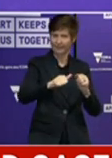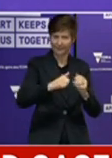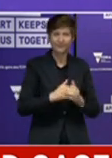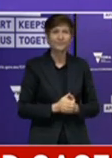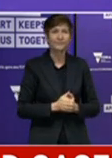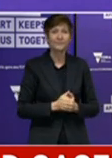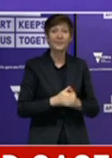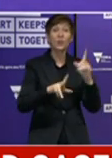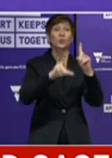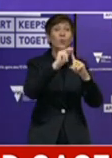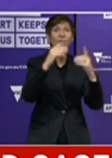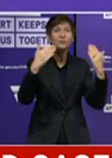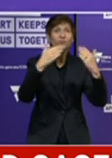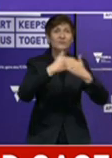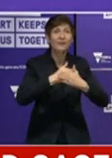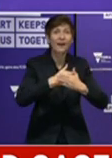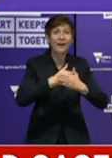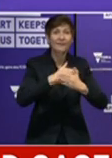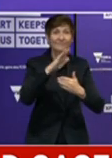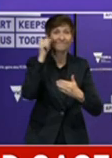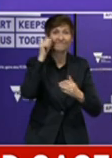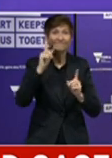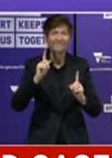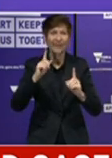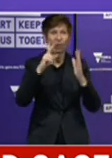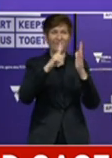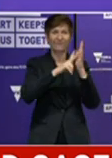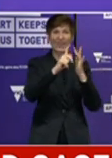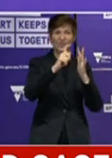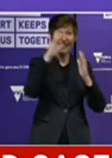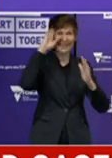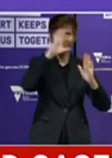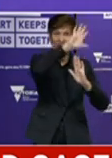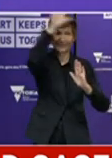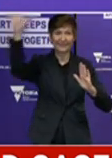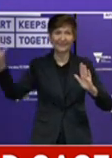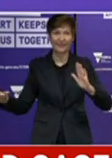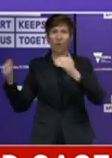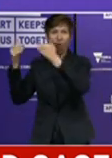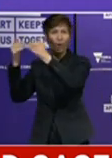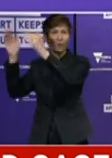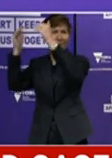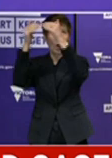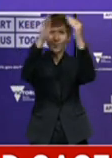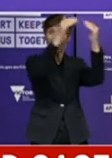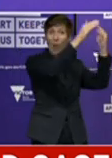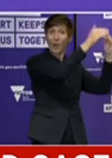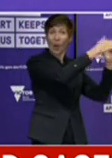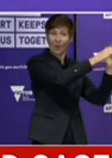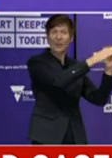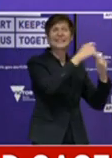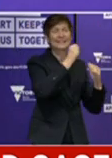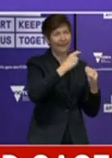midnight, it's a very significant step, essentially opening up regional Victoria. Of course some rules remain in place, but it's a big step, and